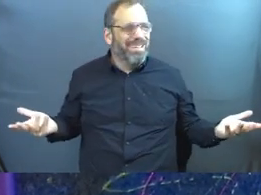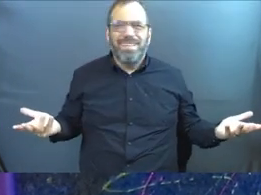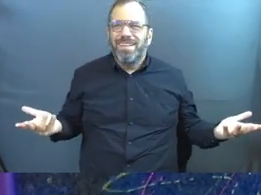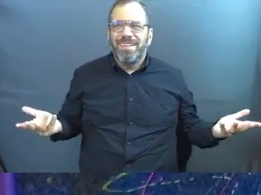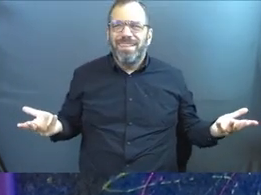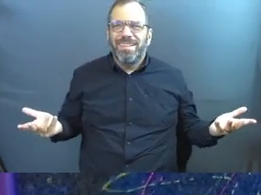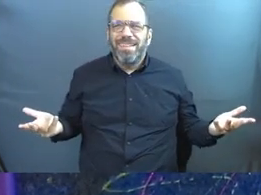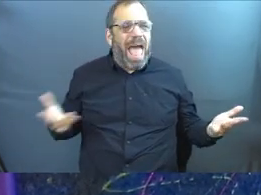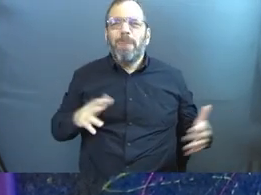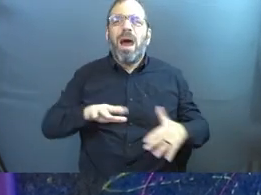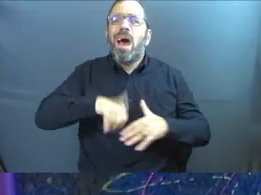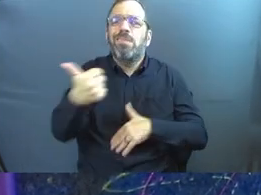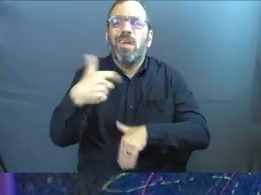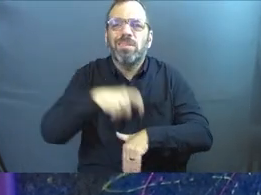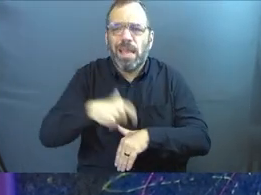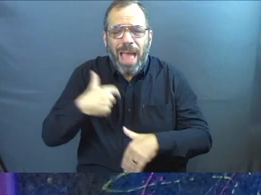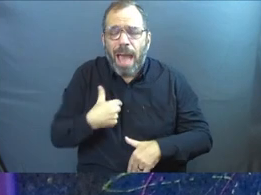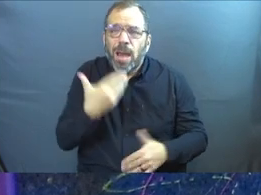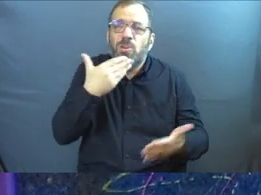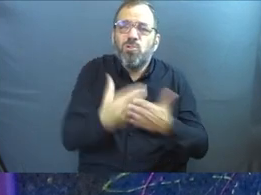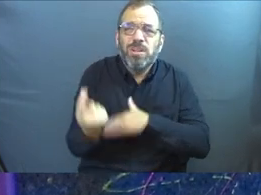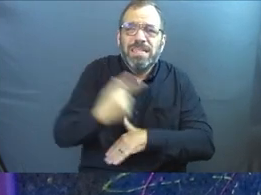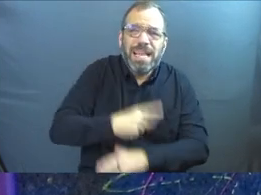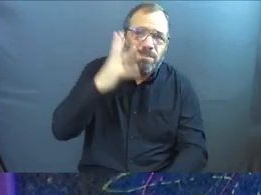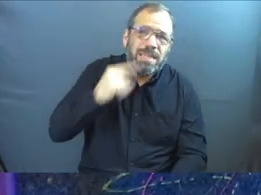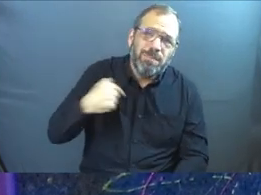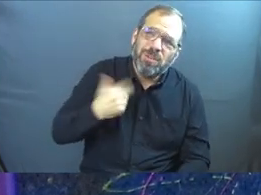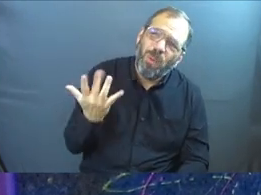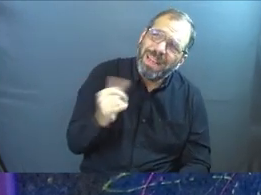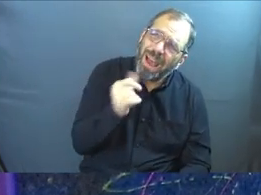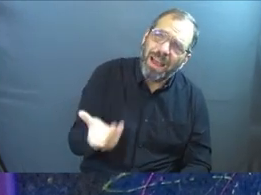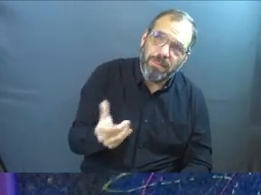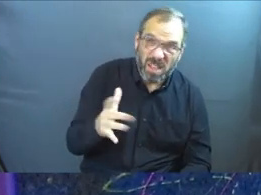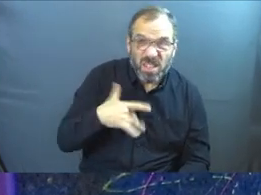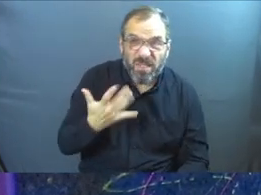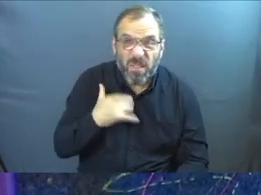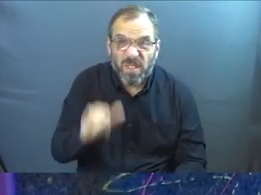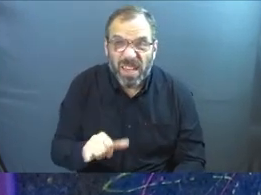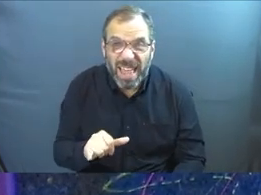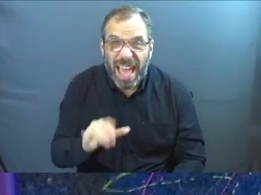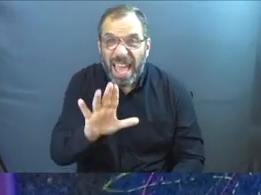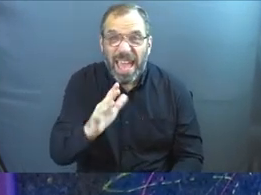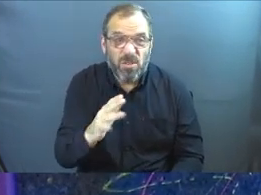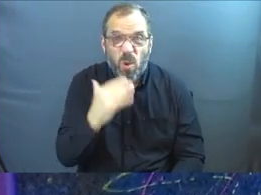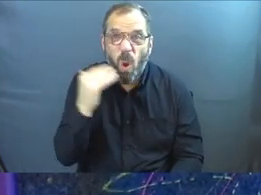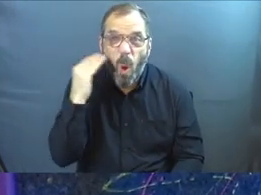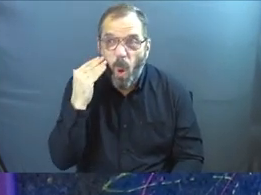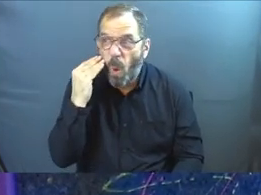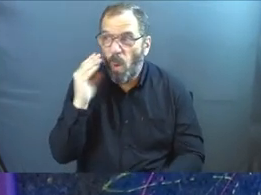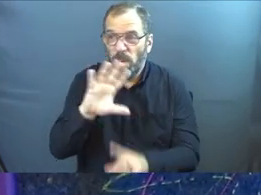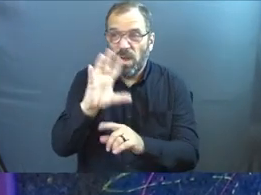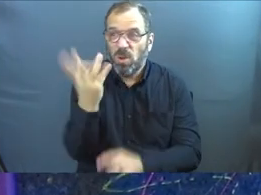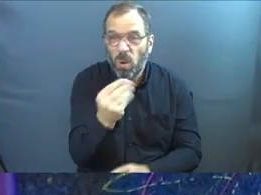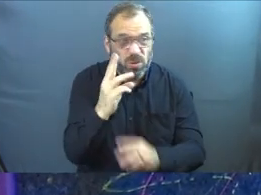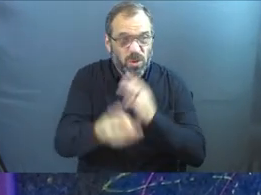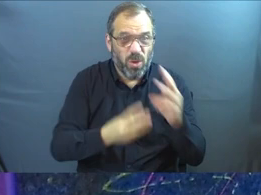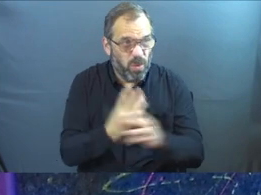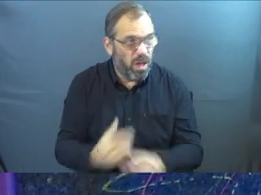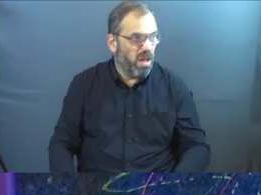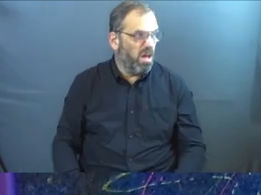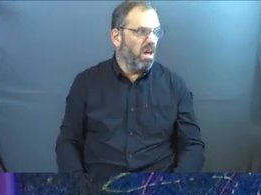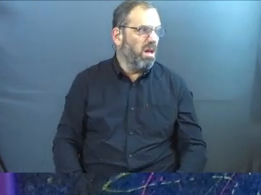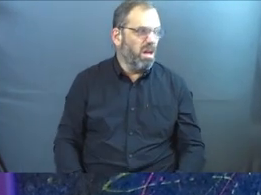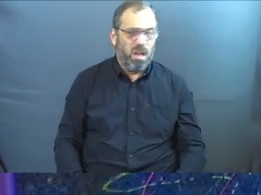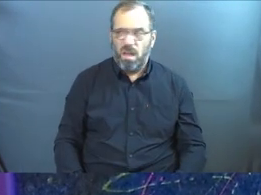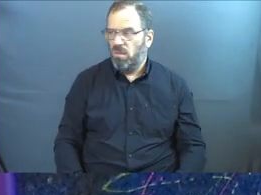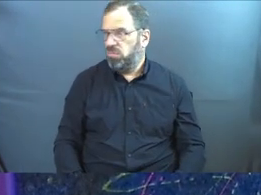Why couldn't somebody else have had this? Why couldn't I have just had good days? You ever feel that? You ever look around at your culture and your world and think, I'm